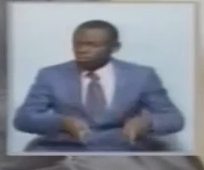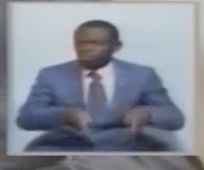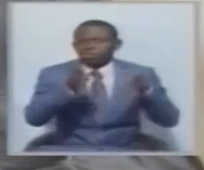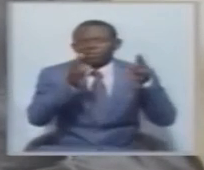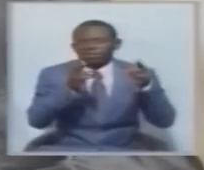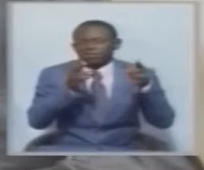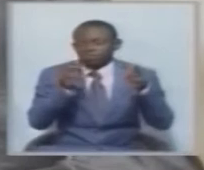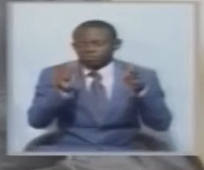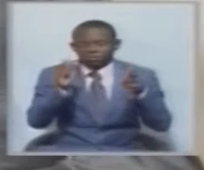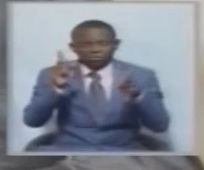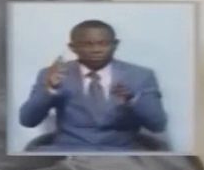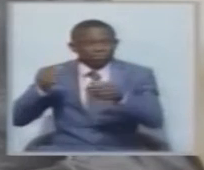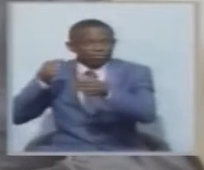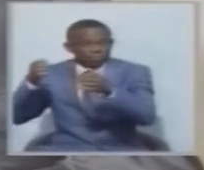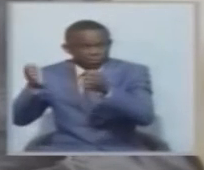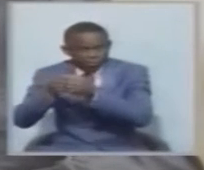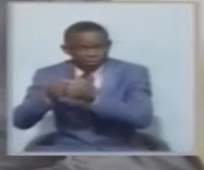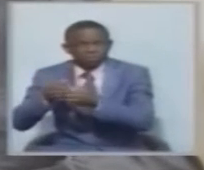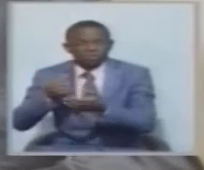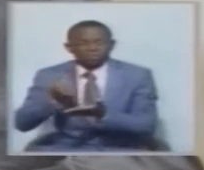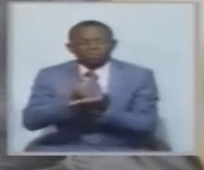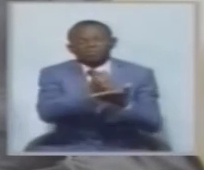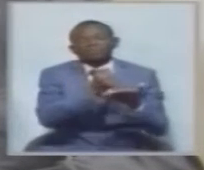having benefits. If you look at, say,